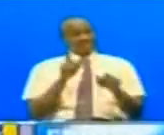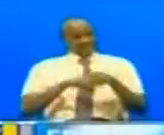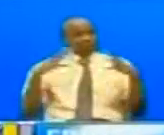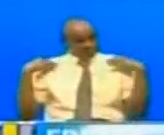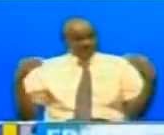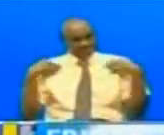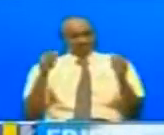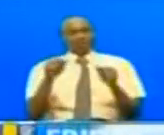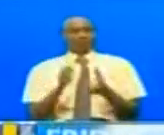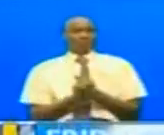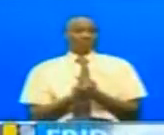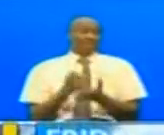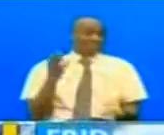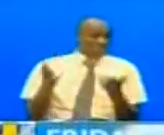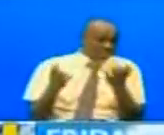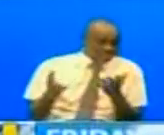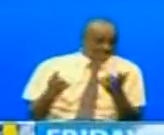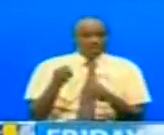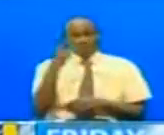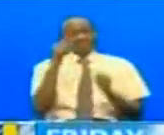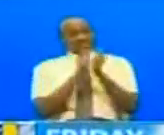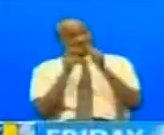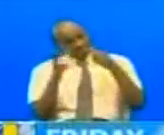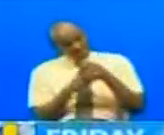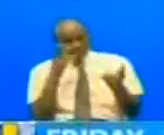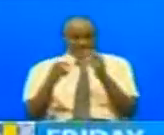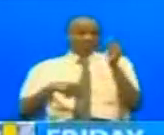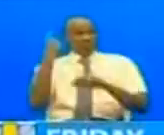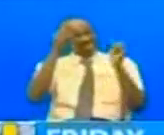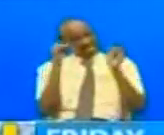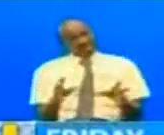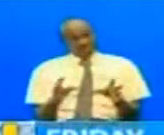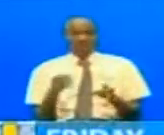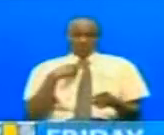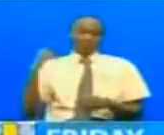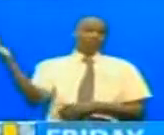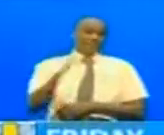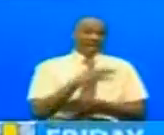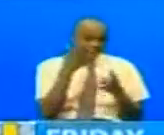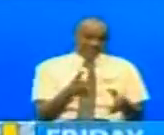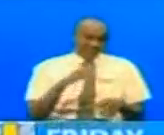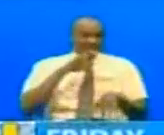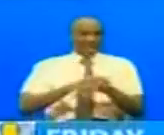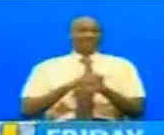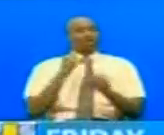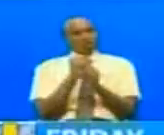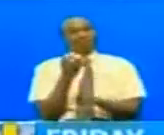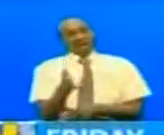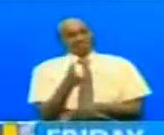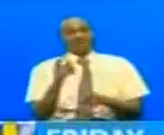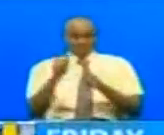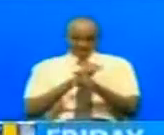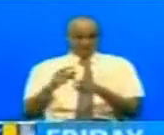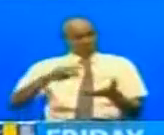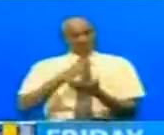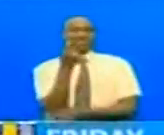can catch up. So maybe if you 2017 ikifika na maneno isende vizuri, I think you can come back and we can train you at a small cost.